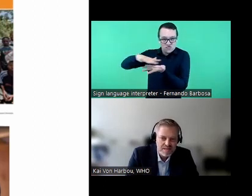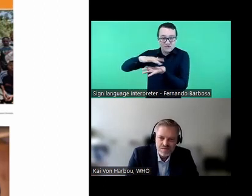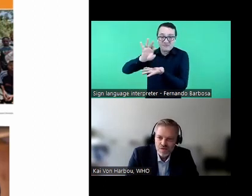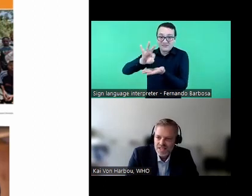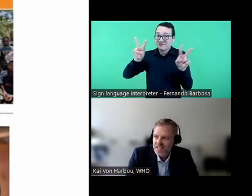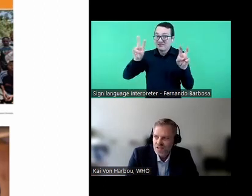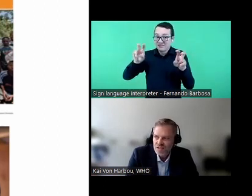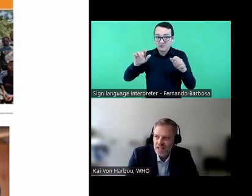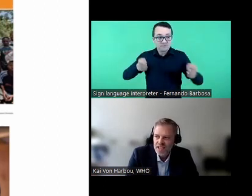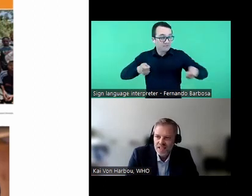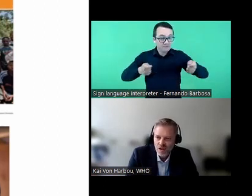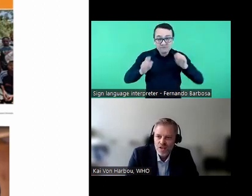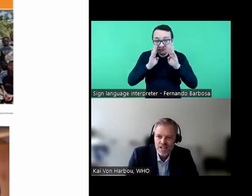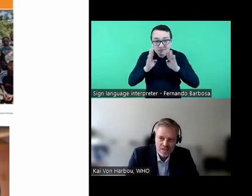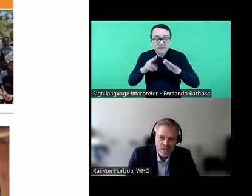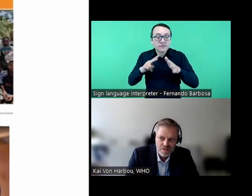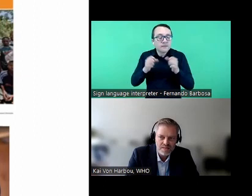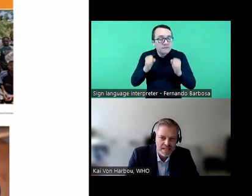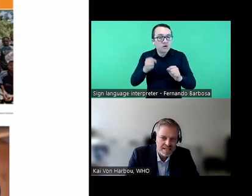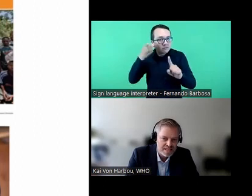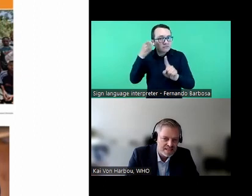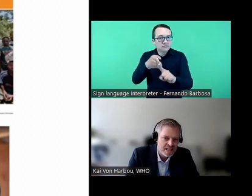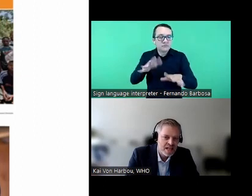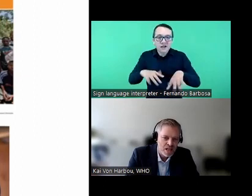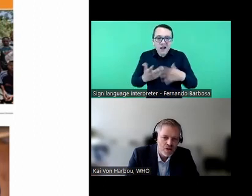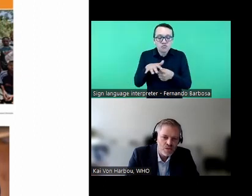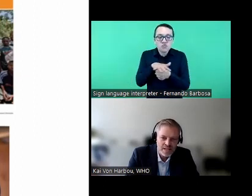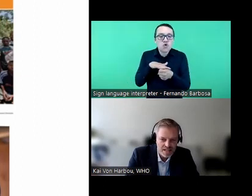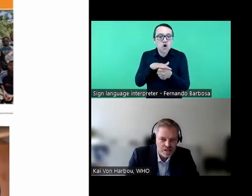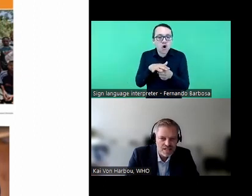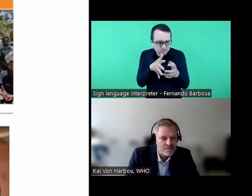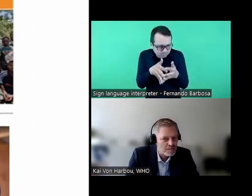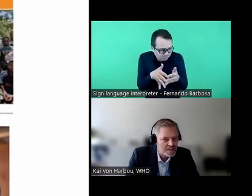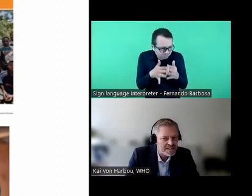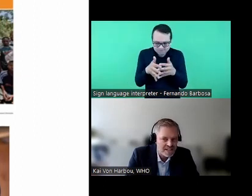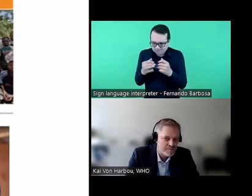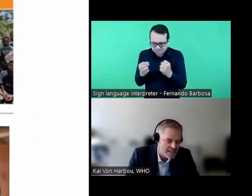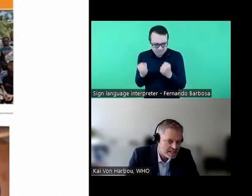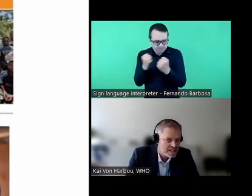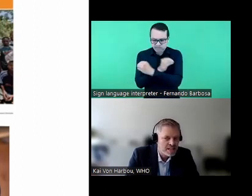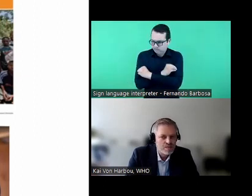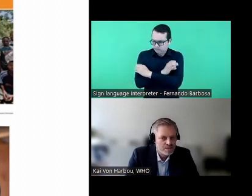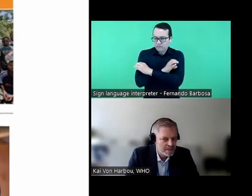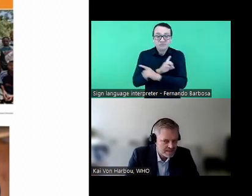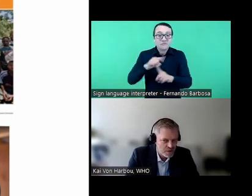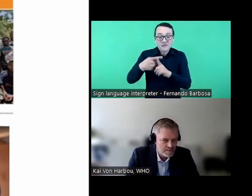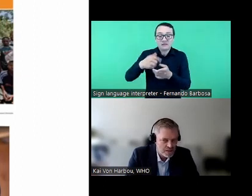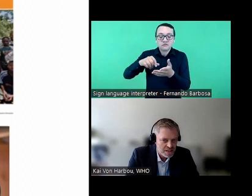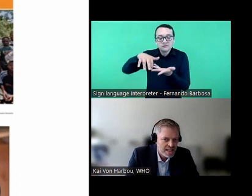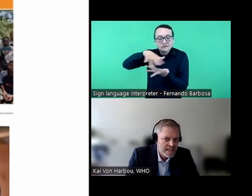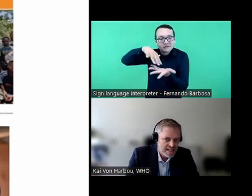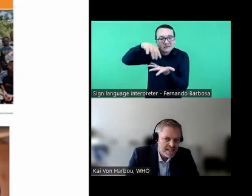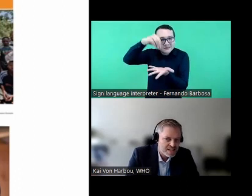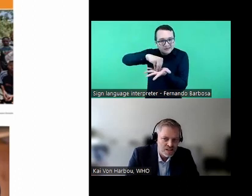risk management focuses on strengthening local health workforce capacities, along with inclusive community-centered planning, which we just spoke